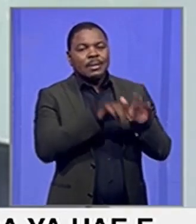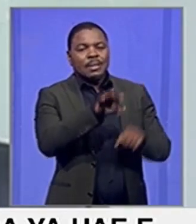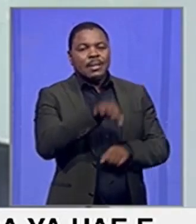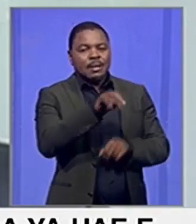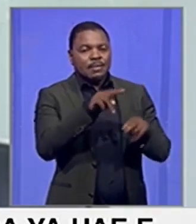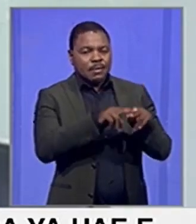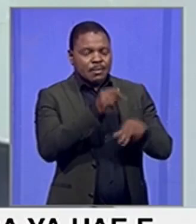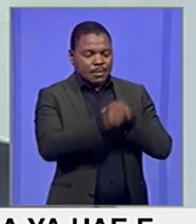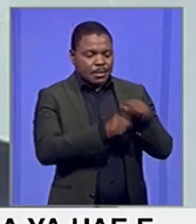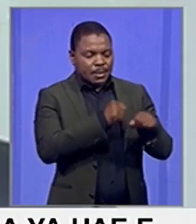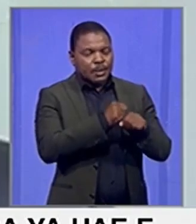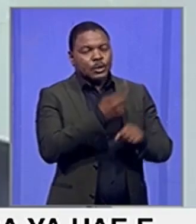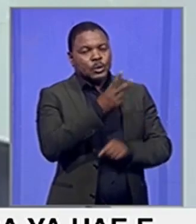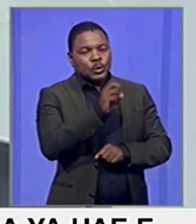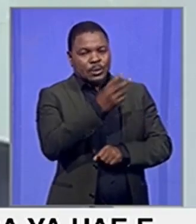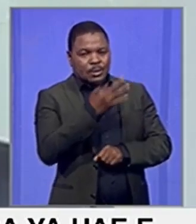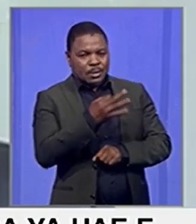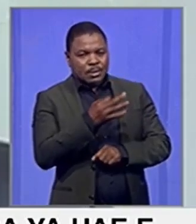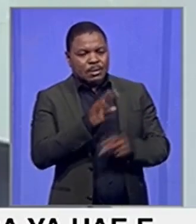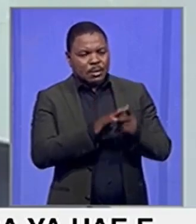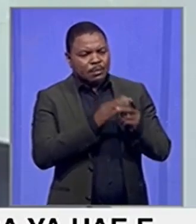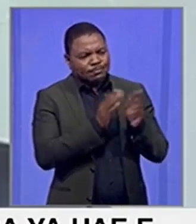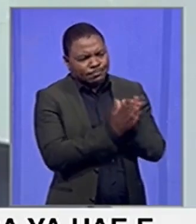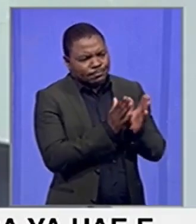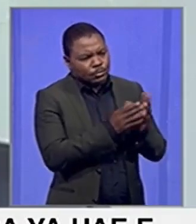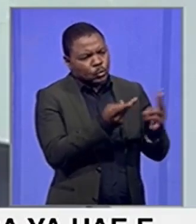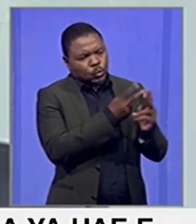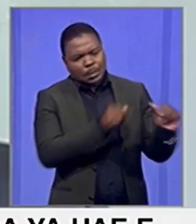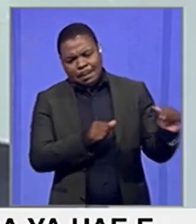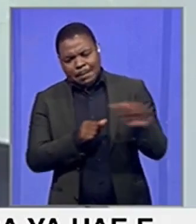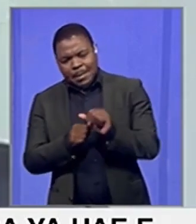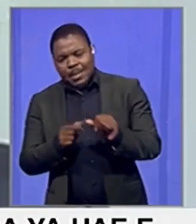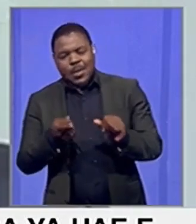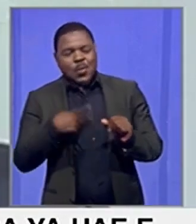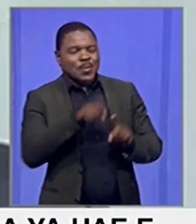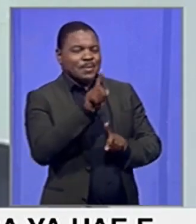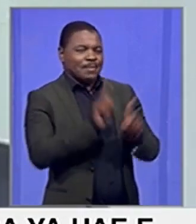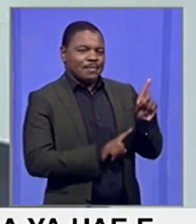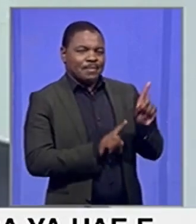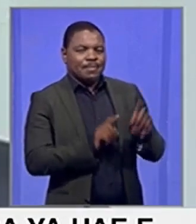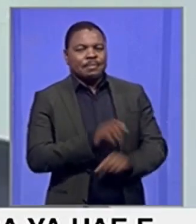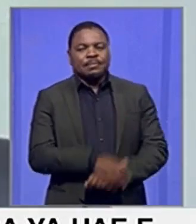February 2023, and our extradition request was unsuccessful.